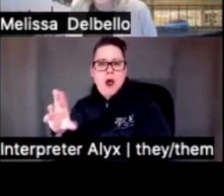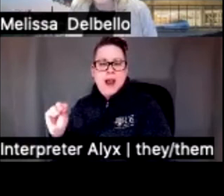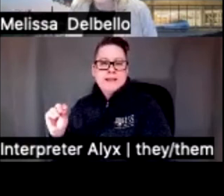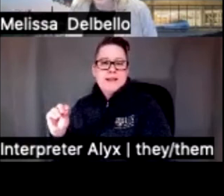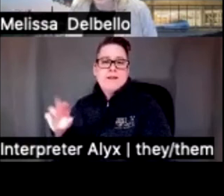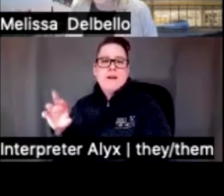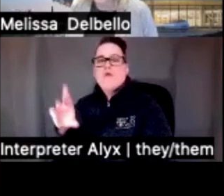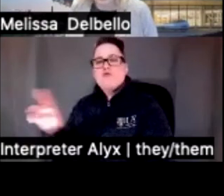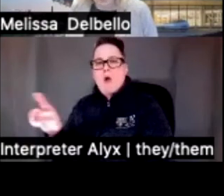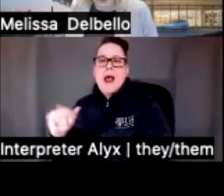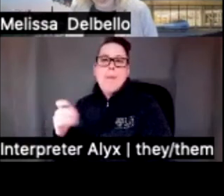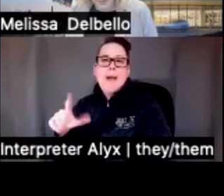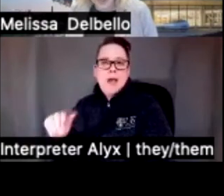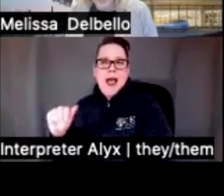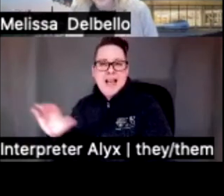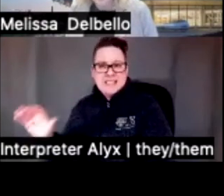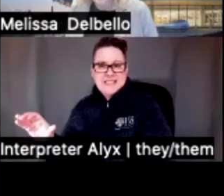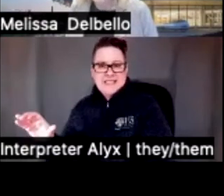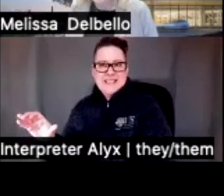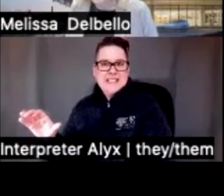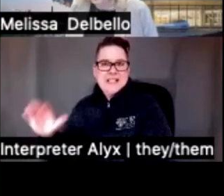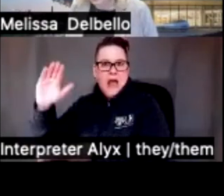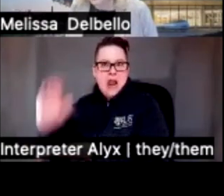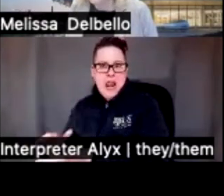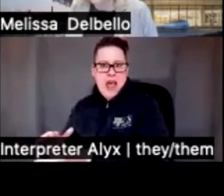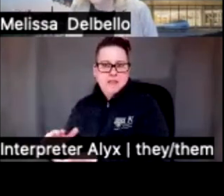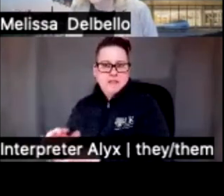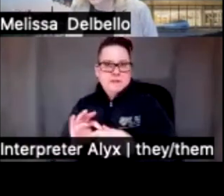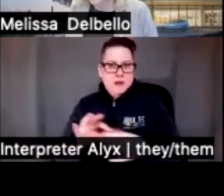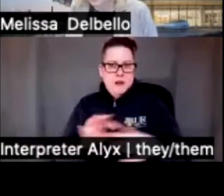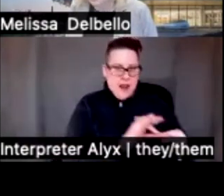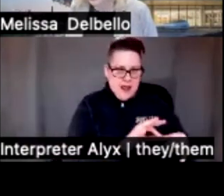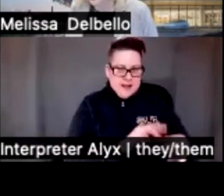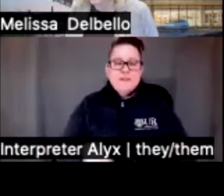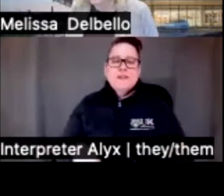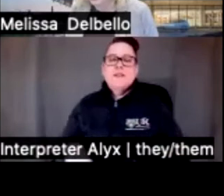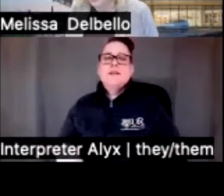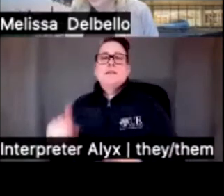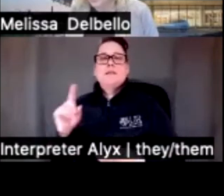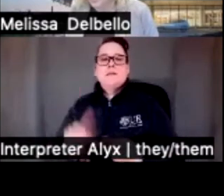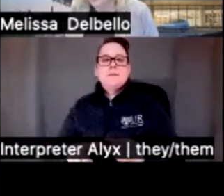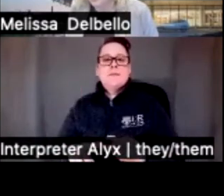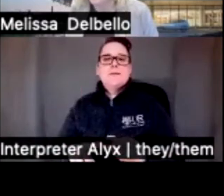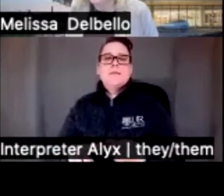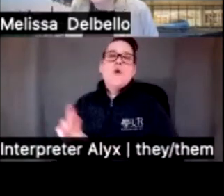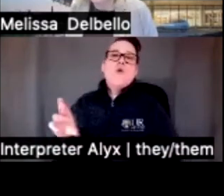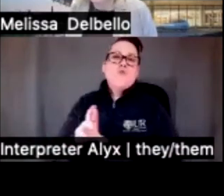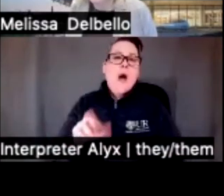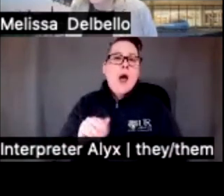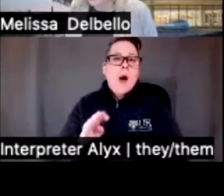cingulate compared to the other groups, and increased connectivity between the right amygdala